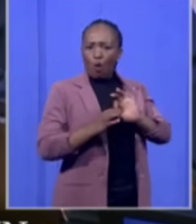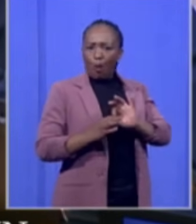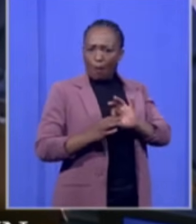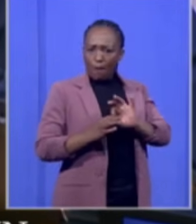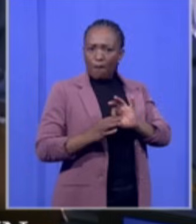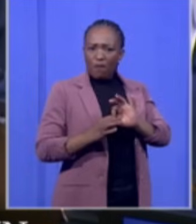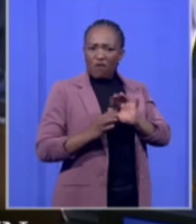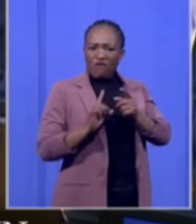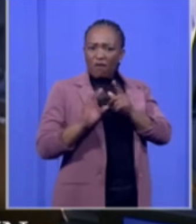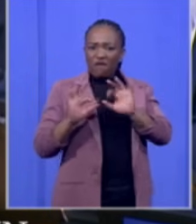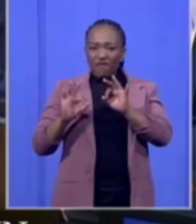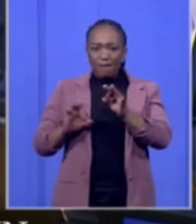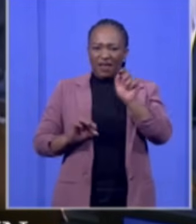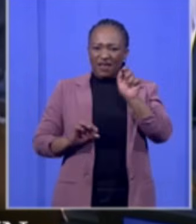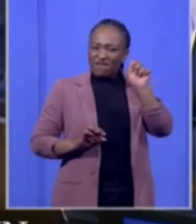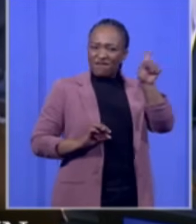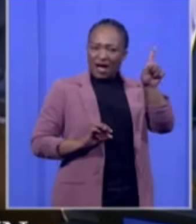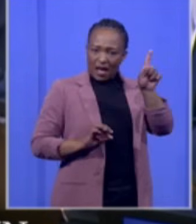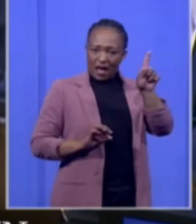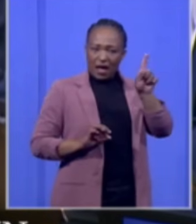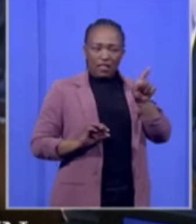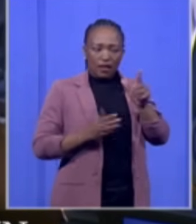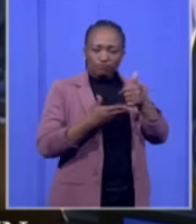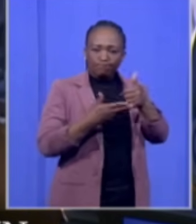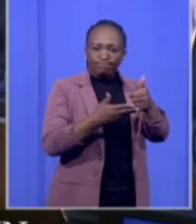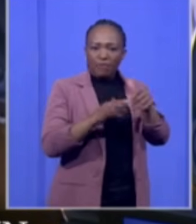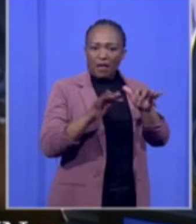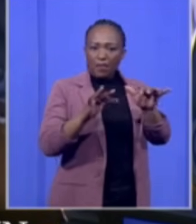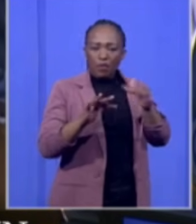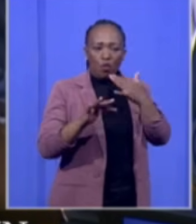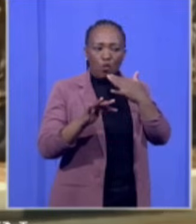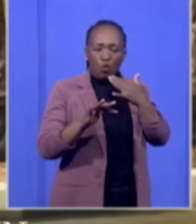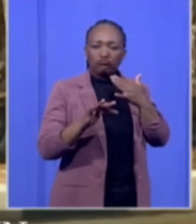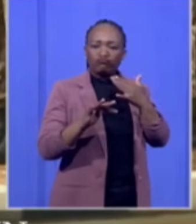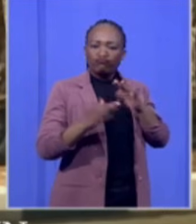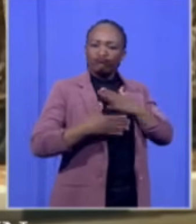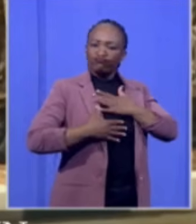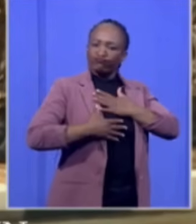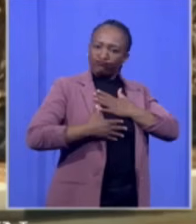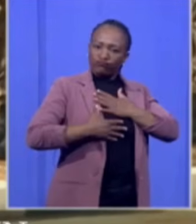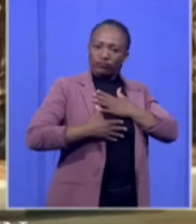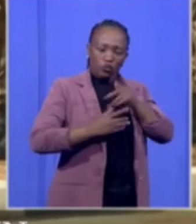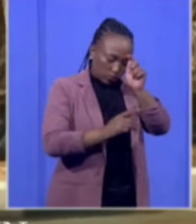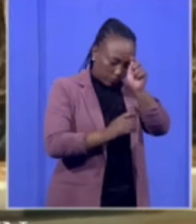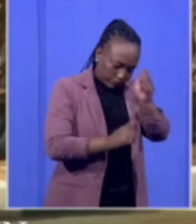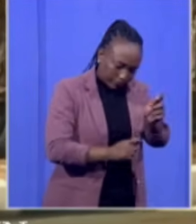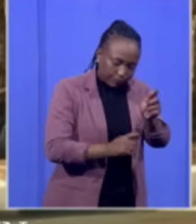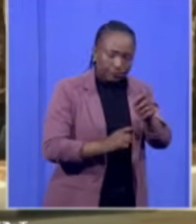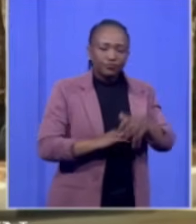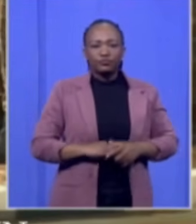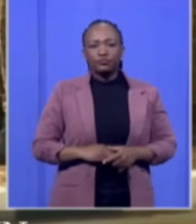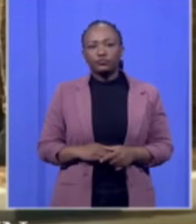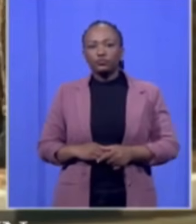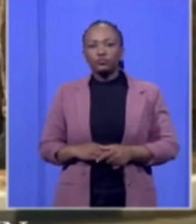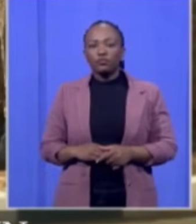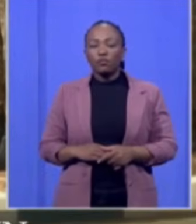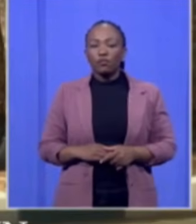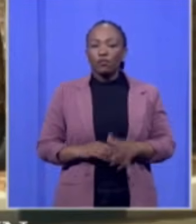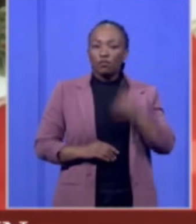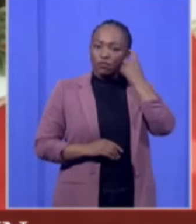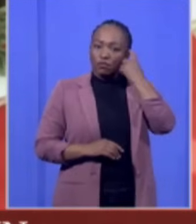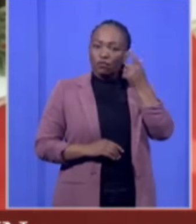loved ones while serving humanity's most noble cause. Mongodi e moholo wa mokgatlo wa matjhaba a